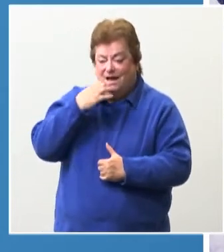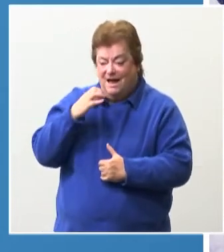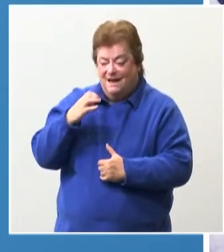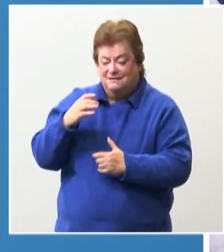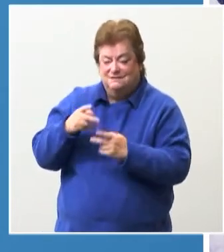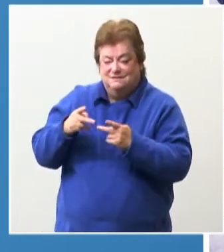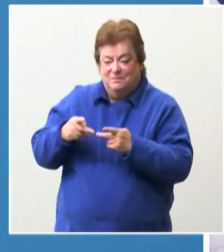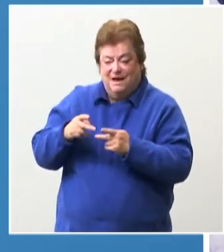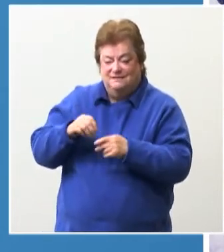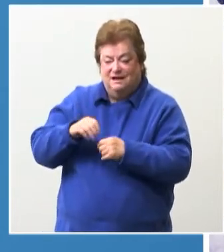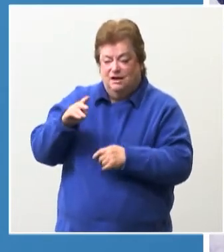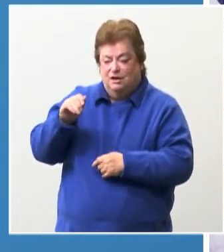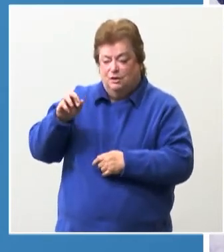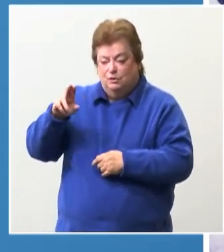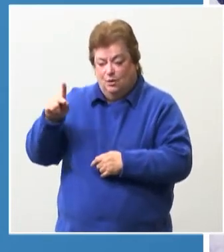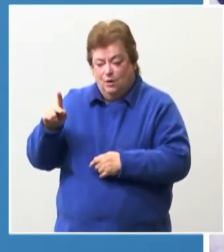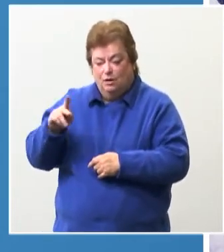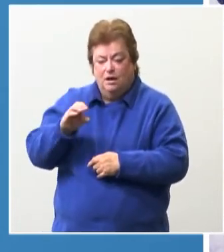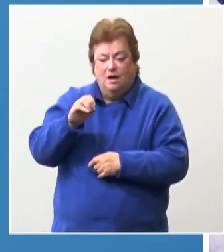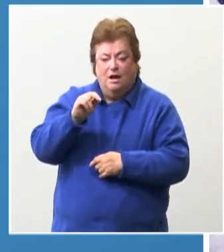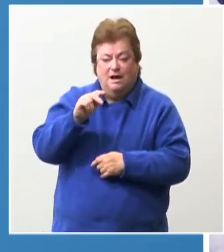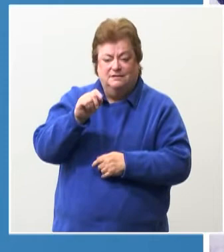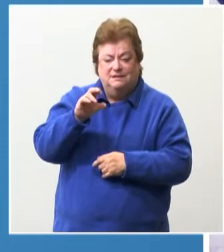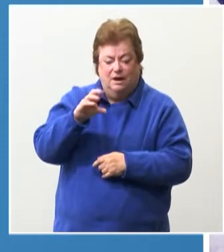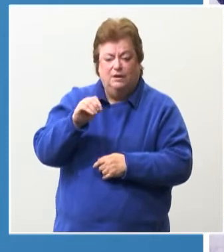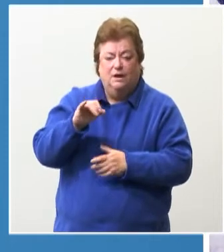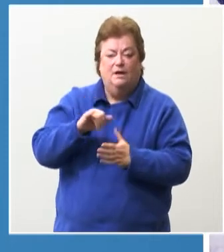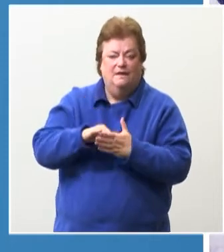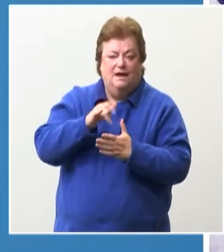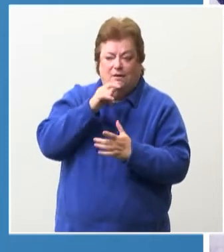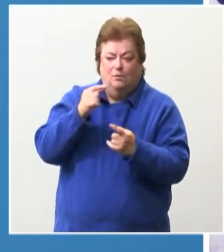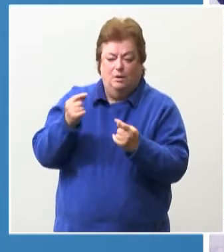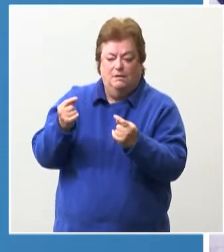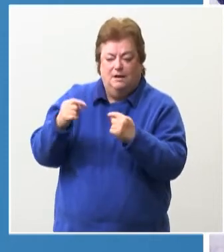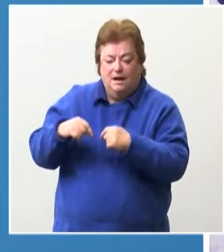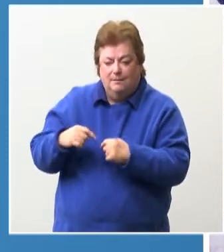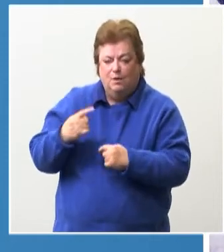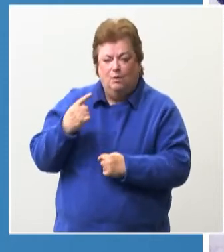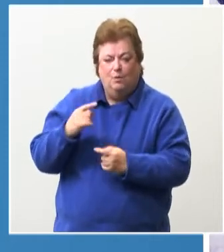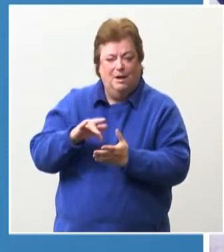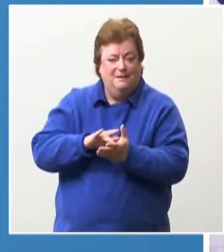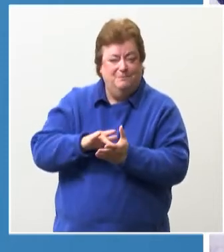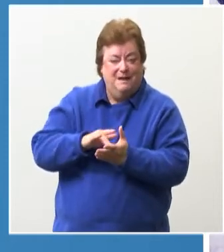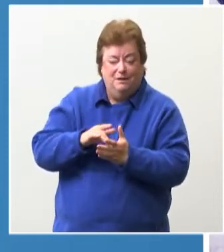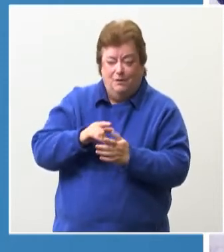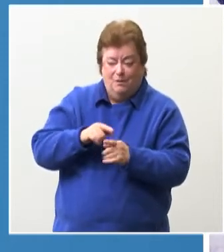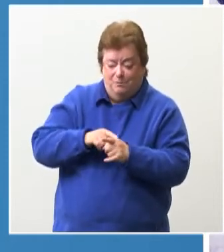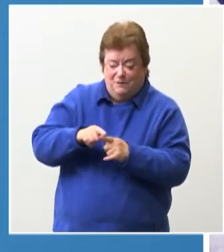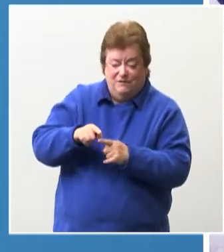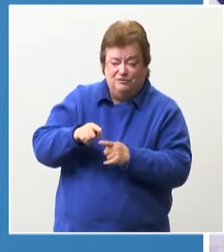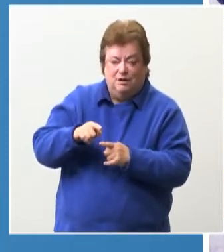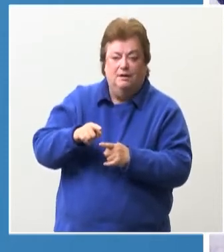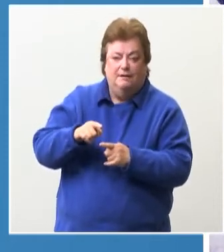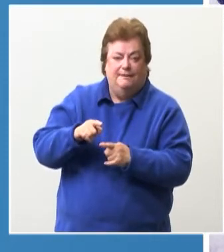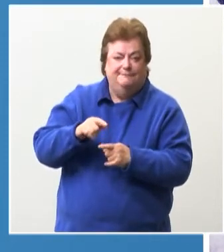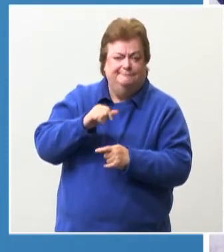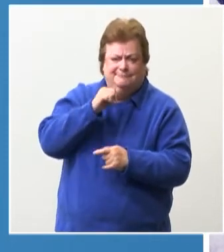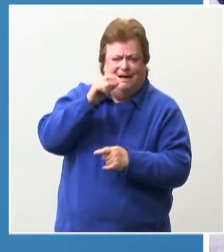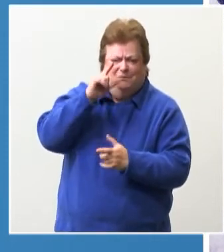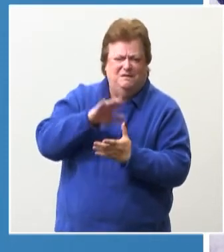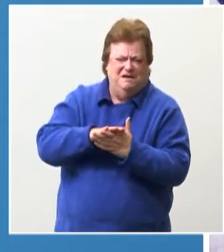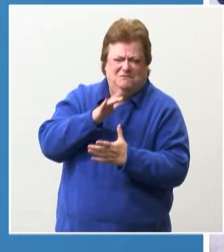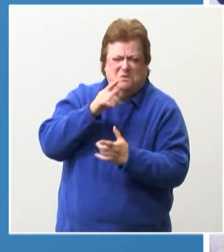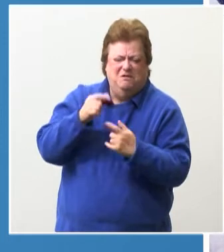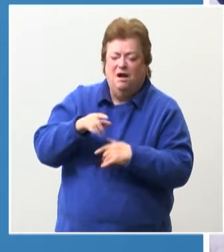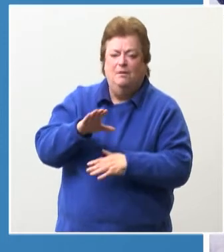in Ontario and other places. And that's coming here. I don't know one medical professional who doesn't believe it's coming here. It's coming here. And